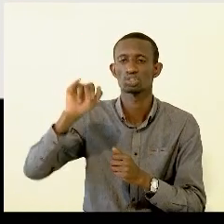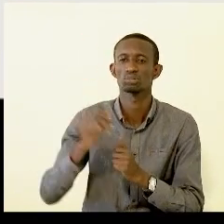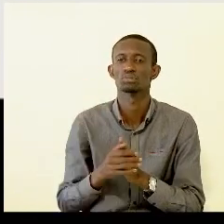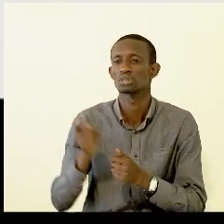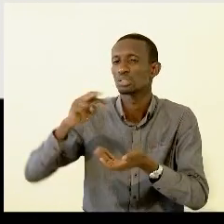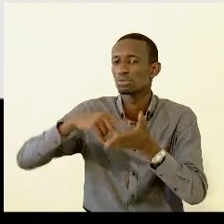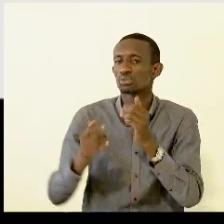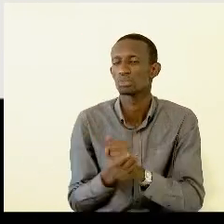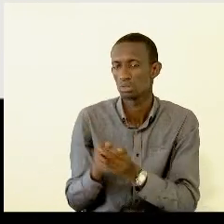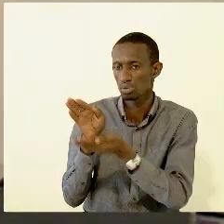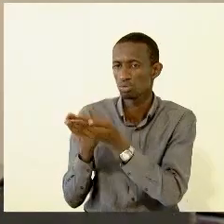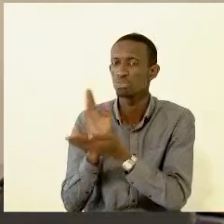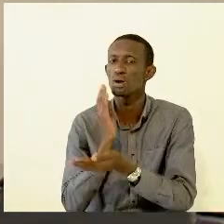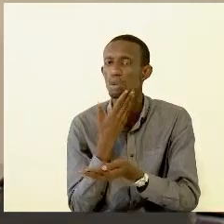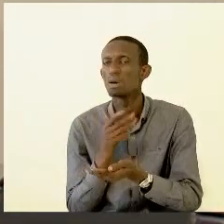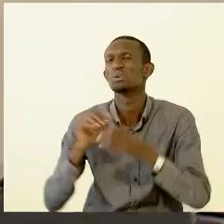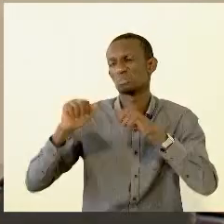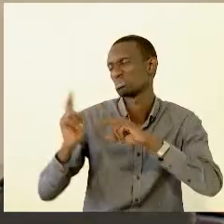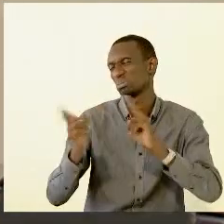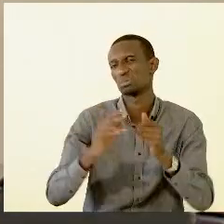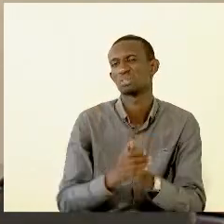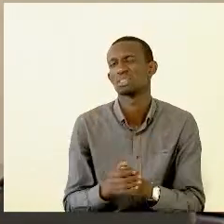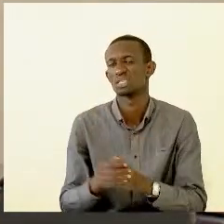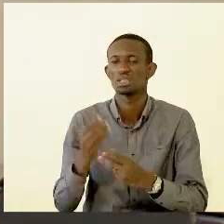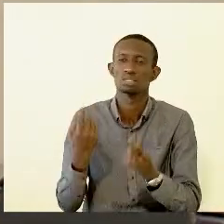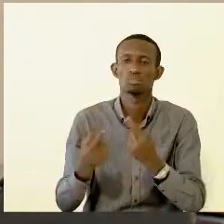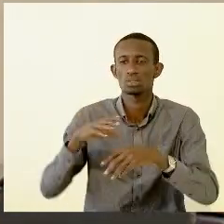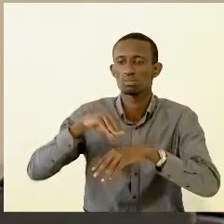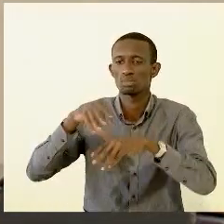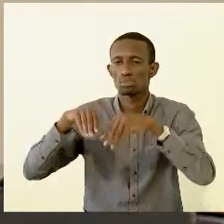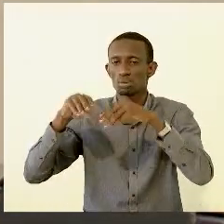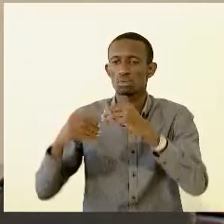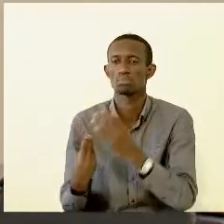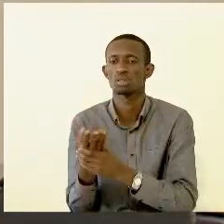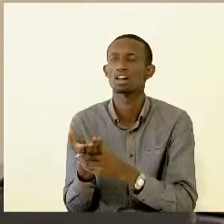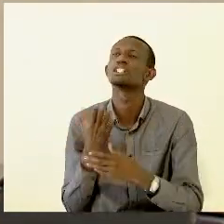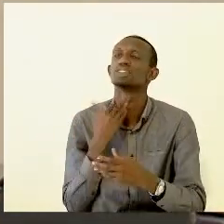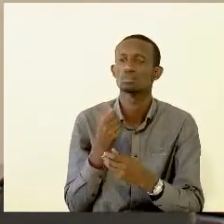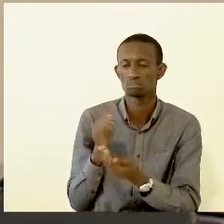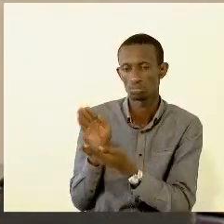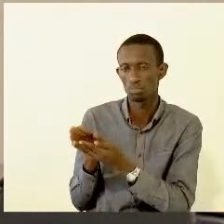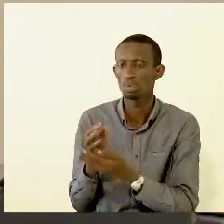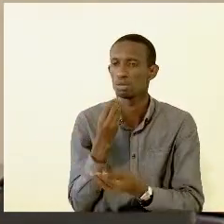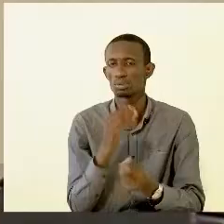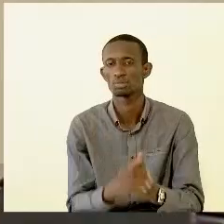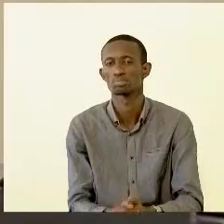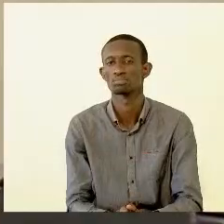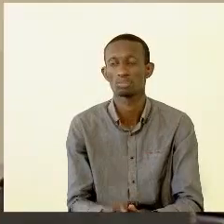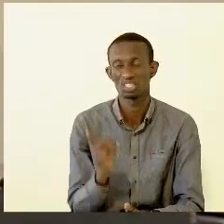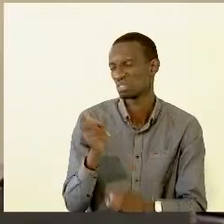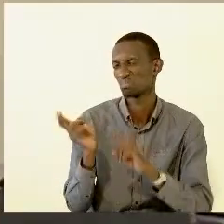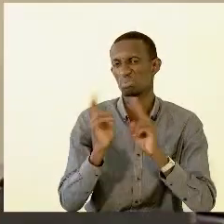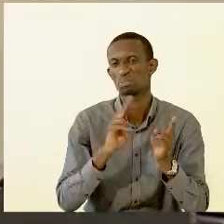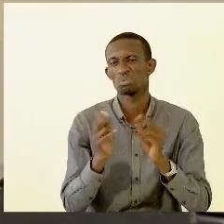in plants which need to store a lot of water, plants which need to store a lot of food. This is